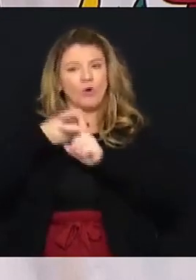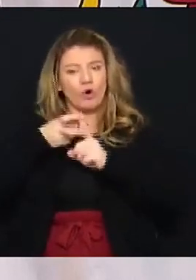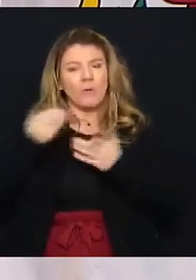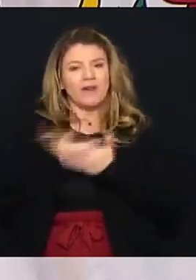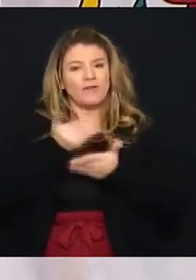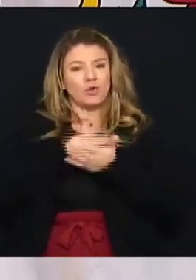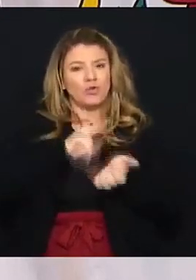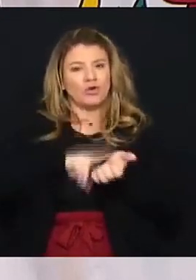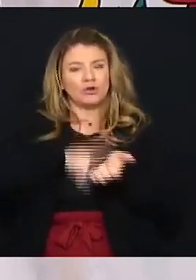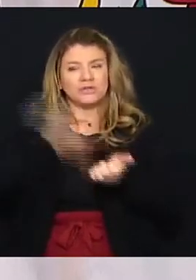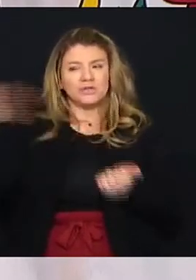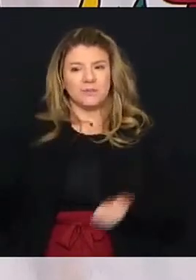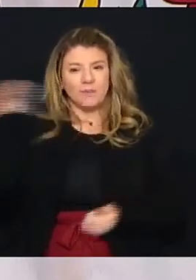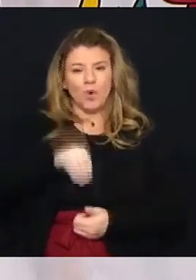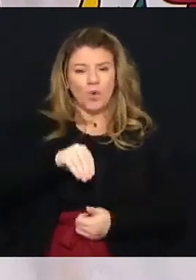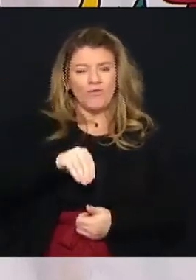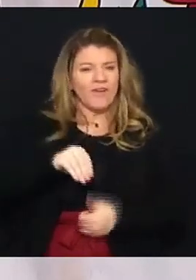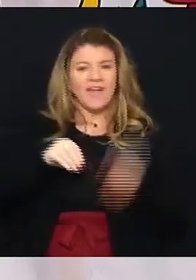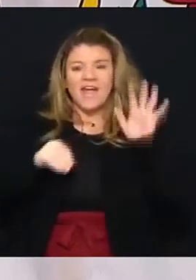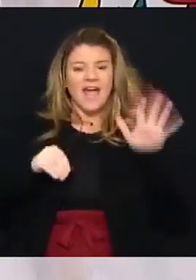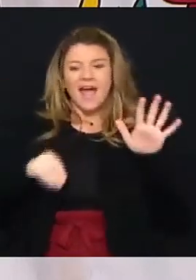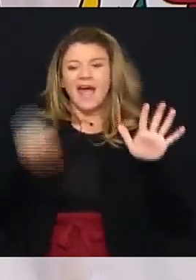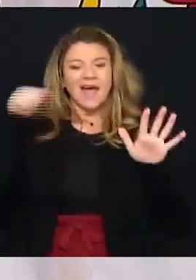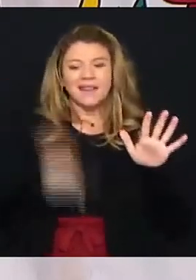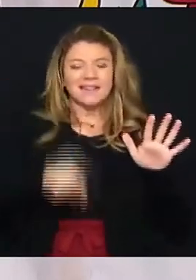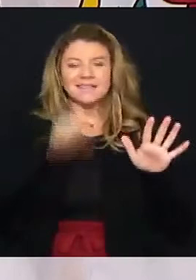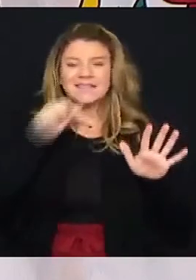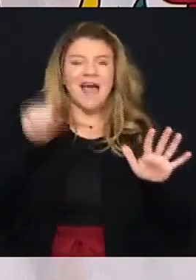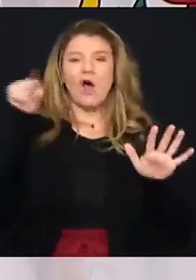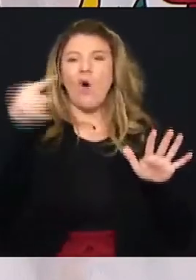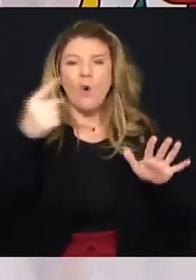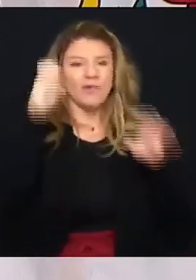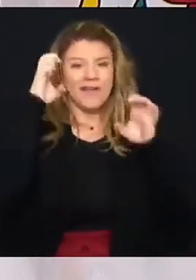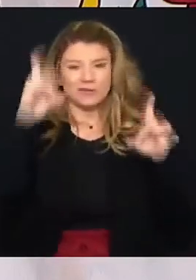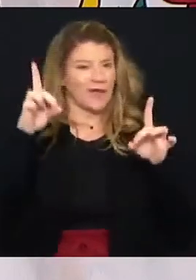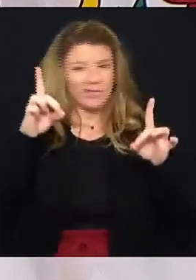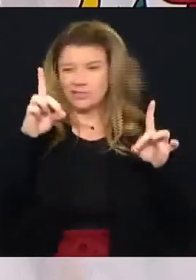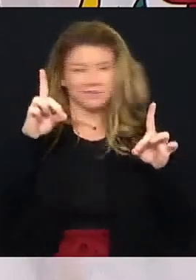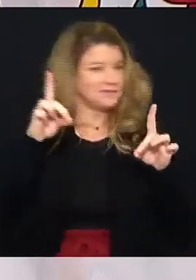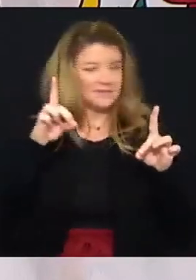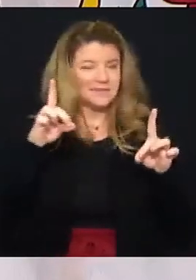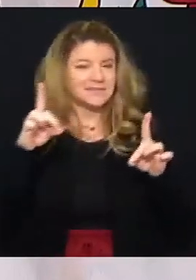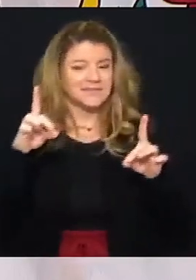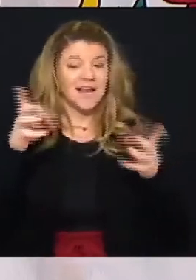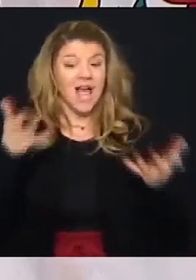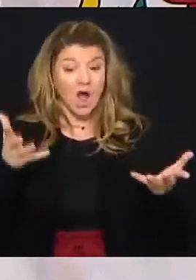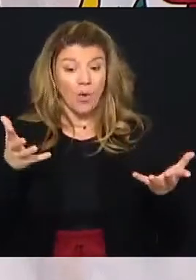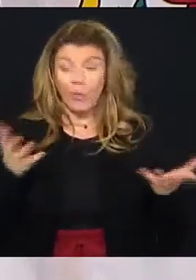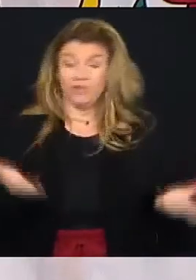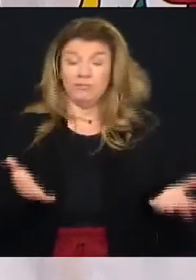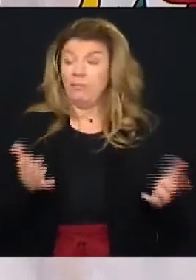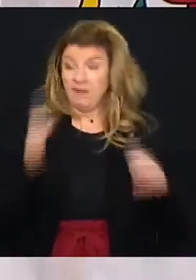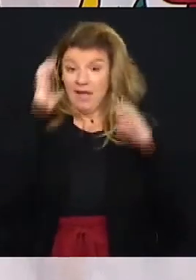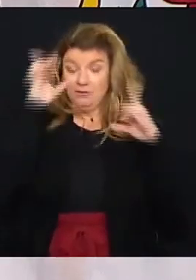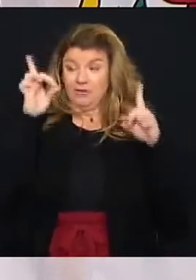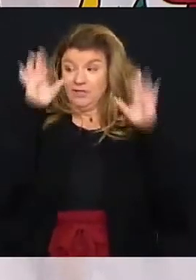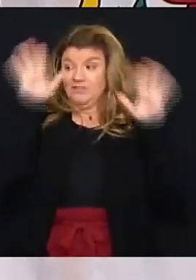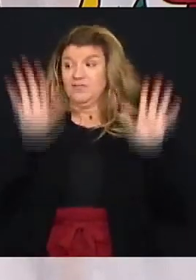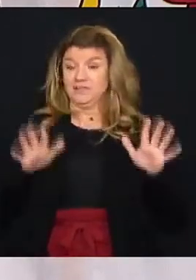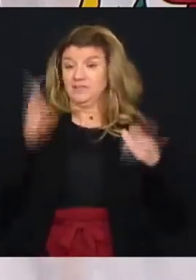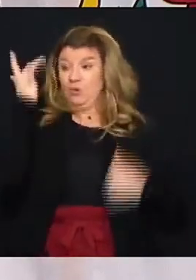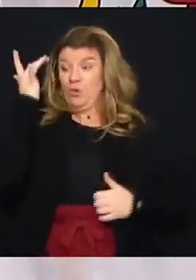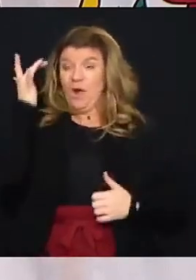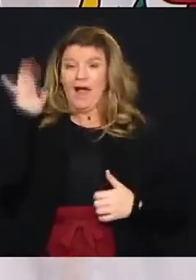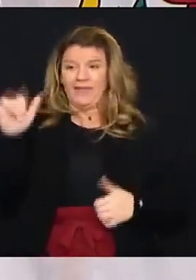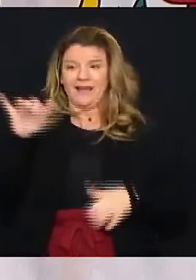into West Virginia. This is not just an education deal, you know, which the education deal is fantastic because it